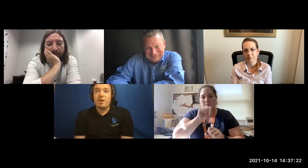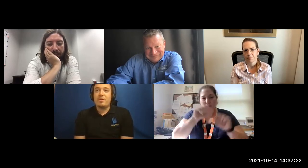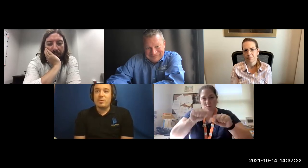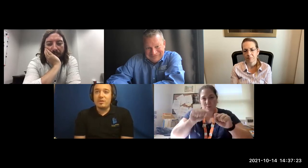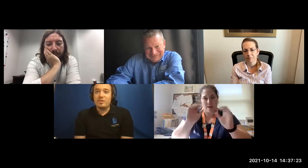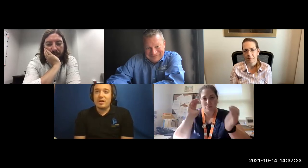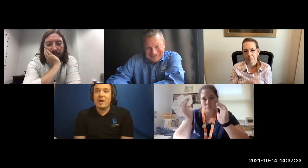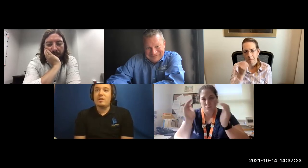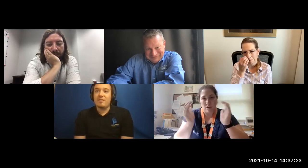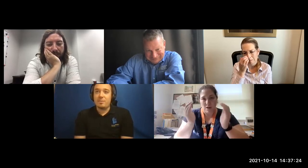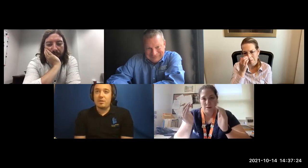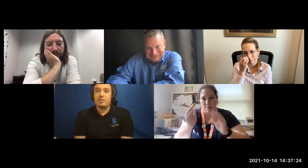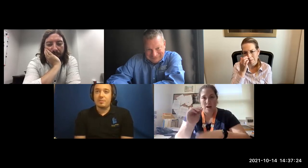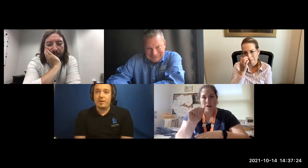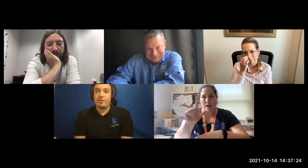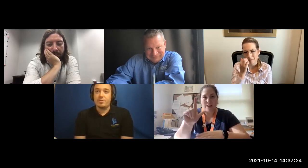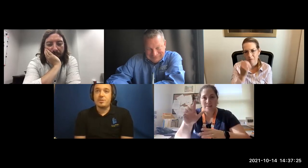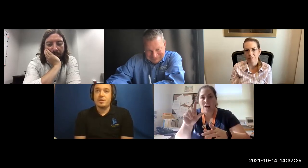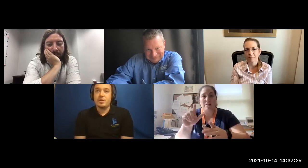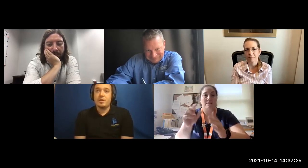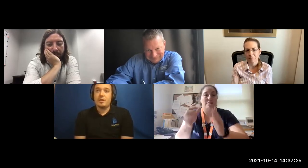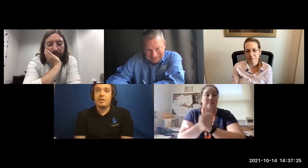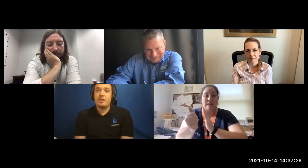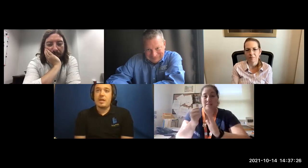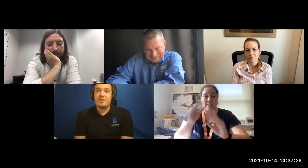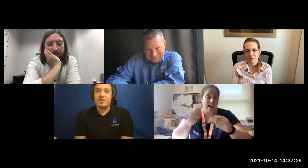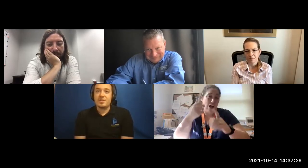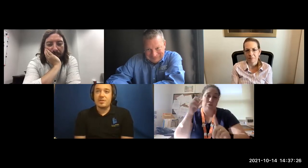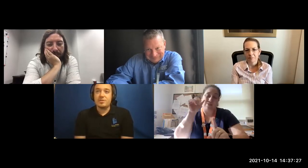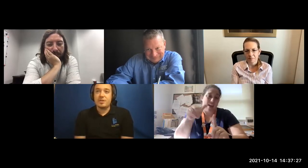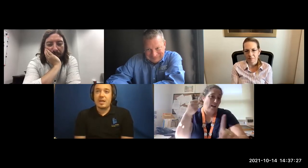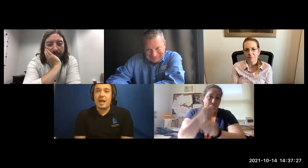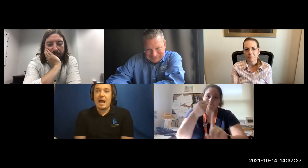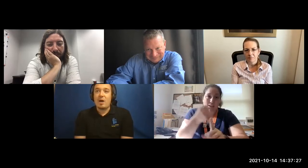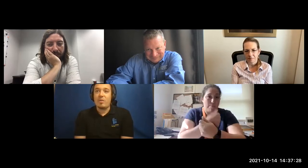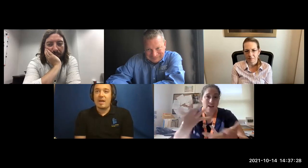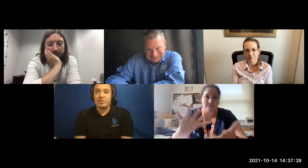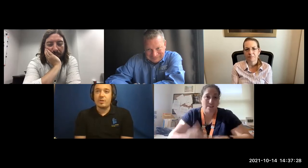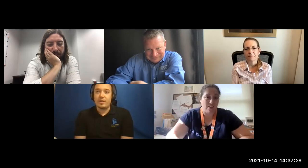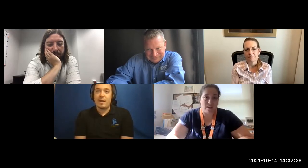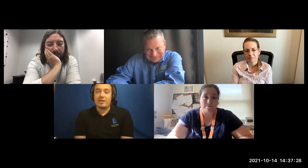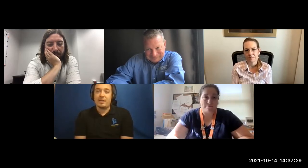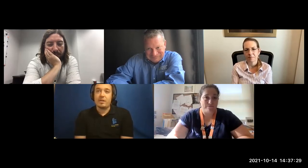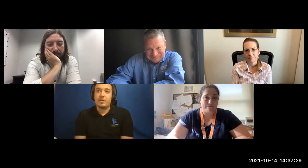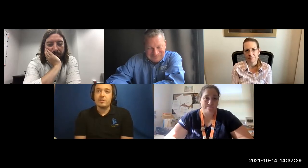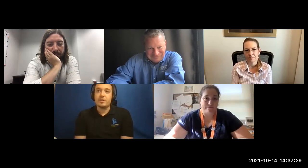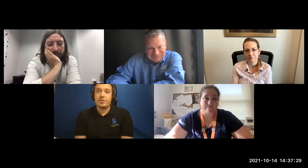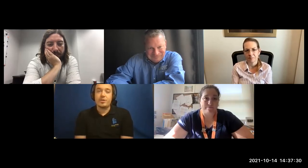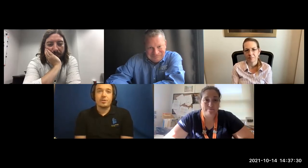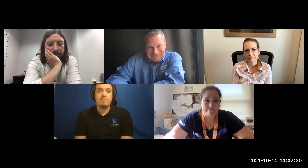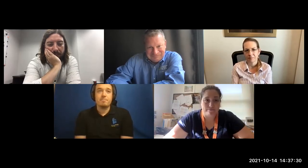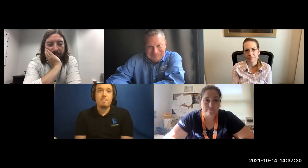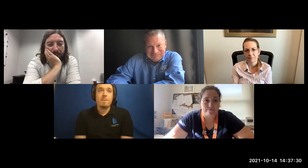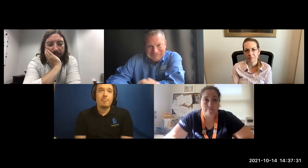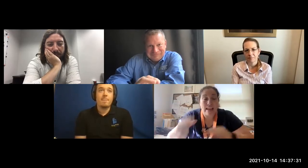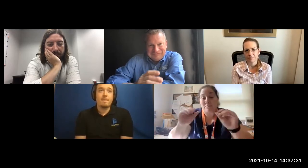So in a perfect world, I would love to be able to compare those, the ASL skills and how that is really impacting everything else